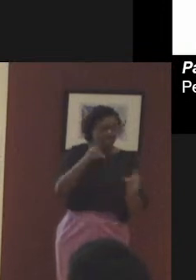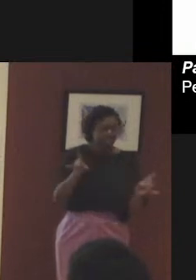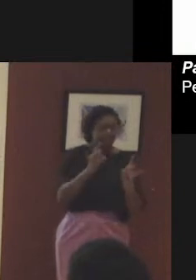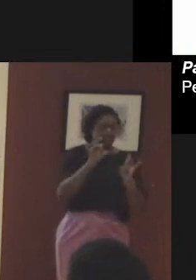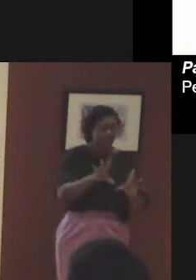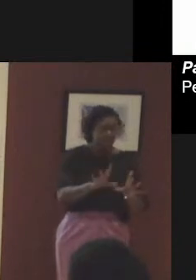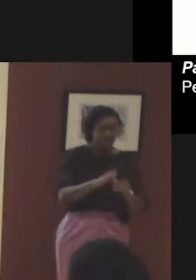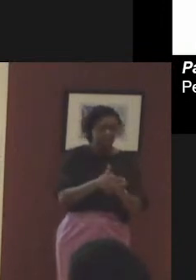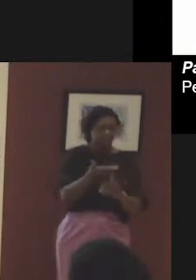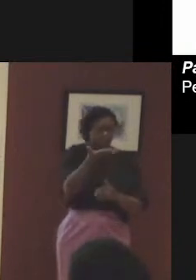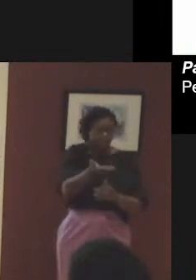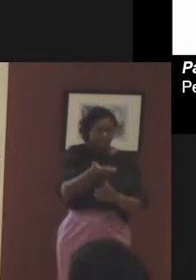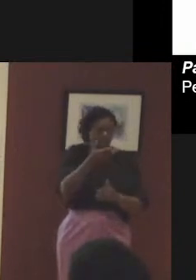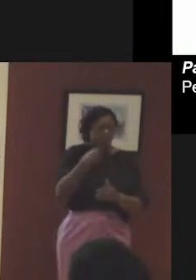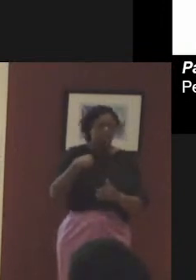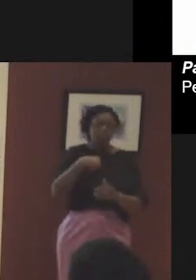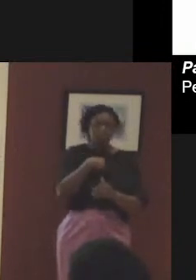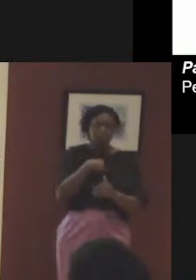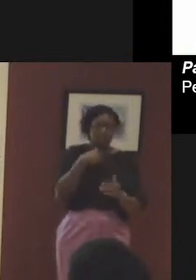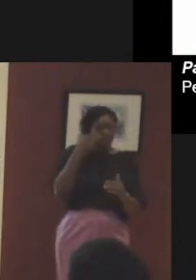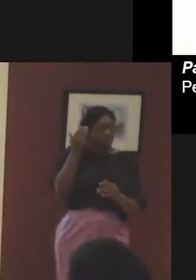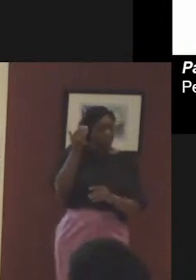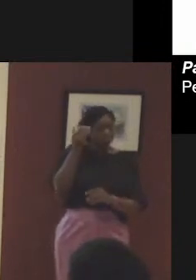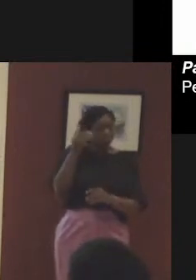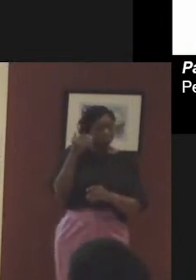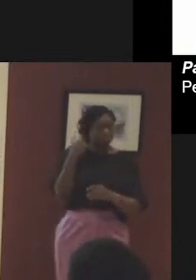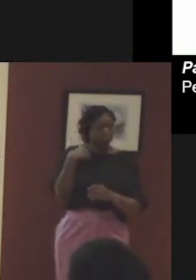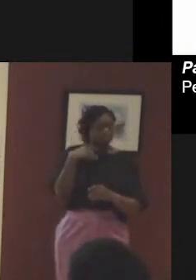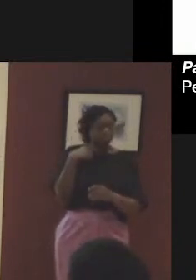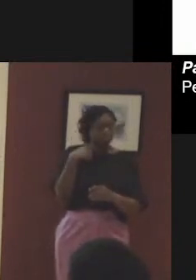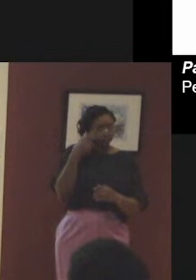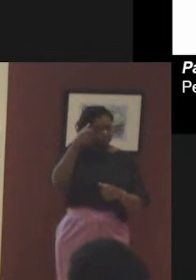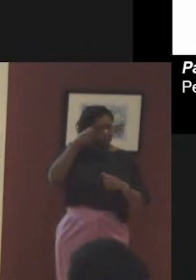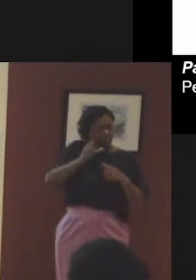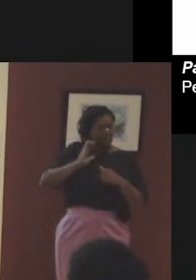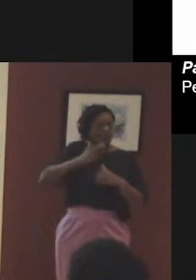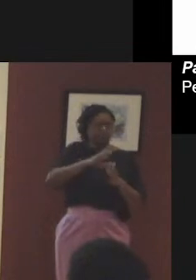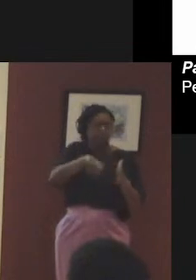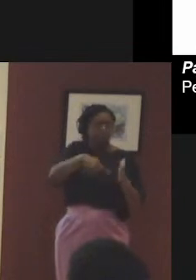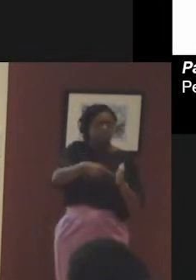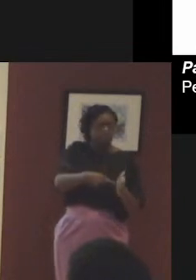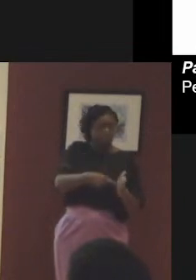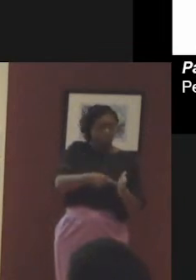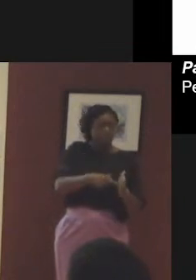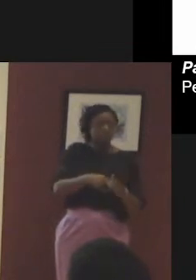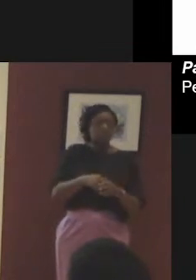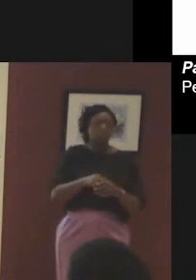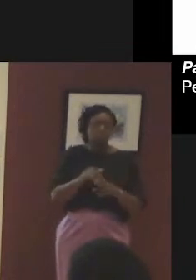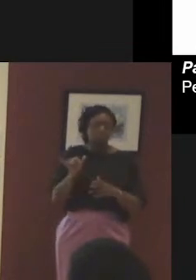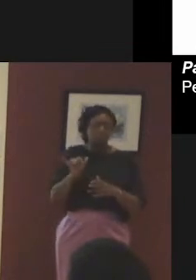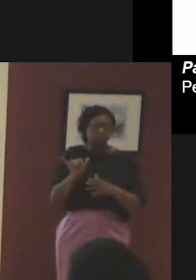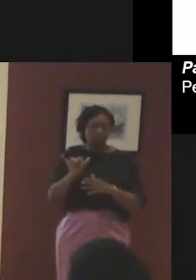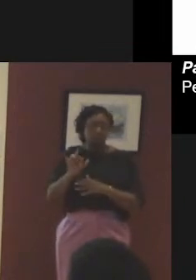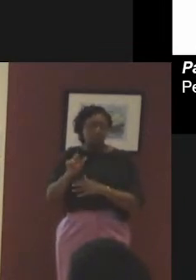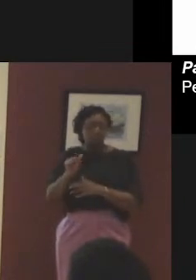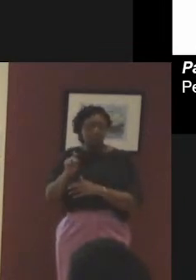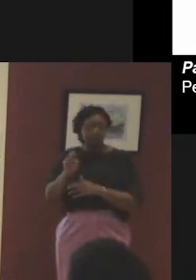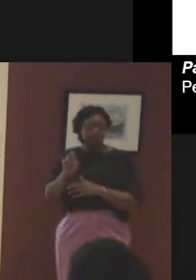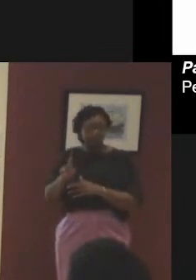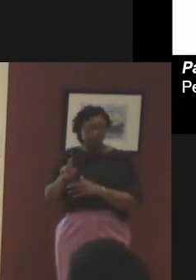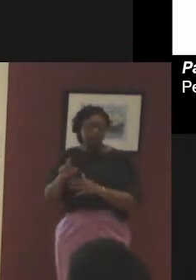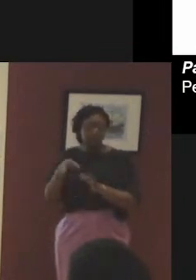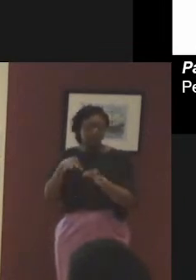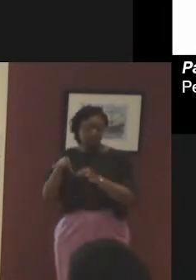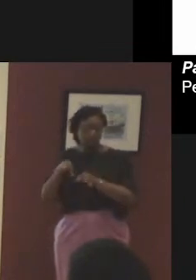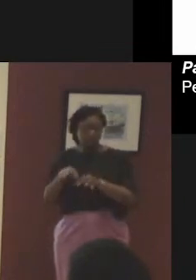us. We are reminded of our role, as the scholar Lee Rayford has described, quote, in the